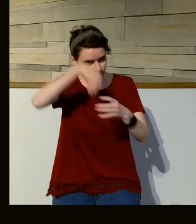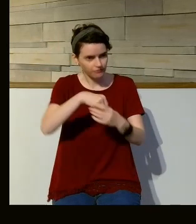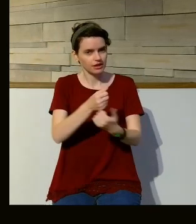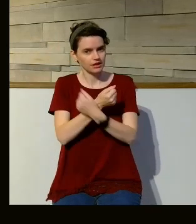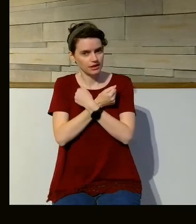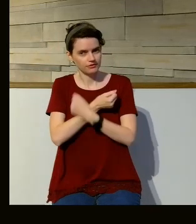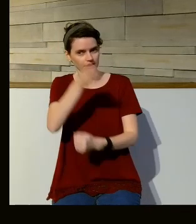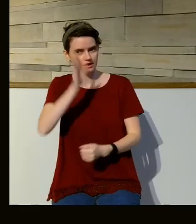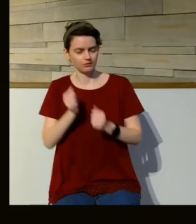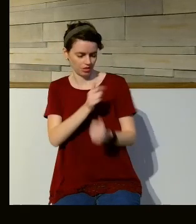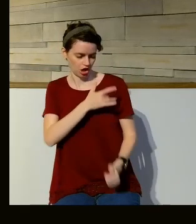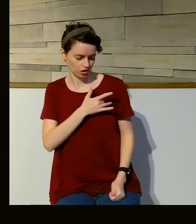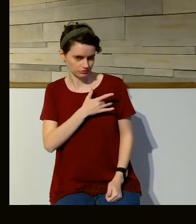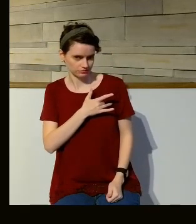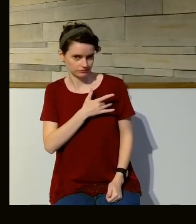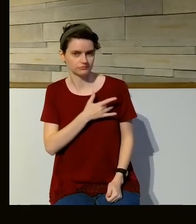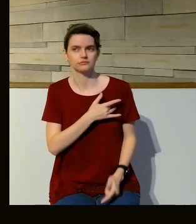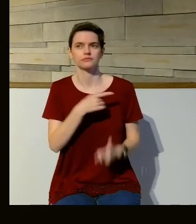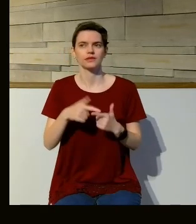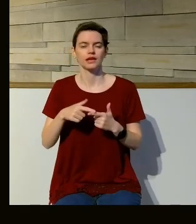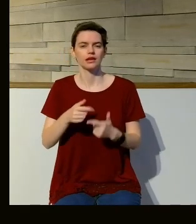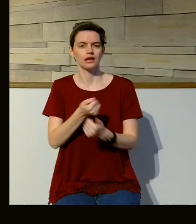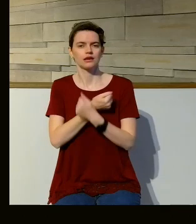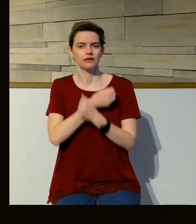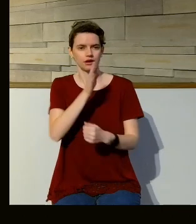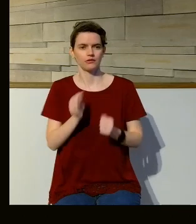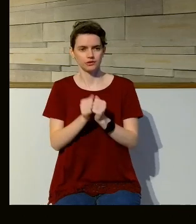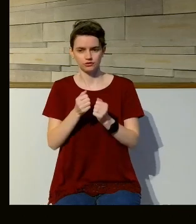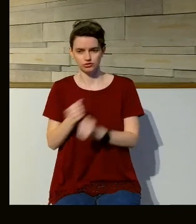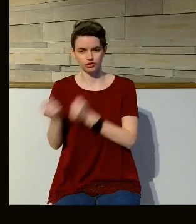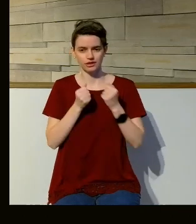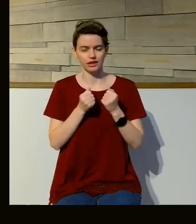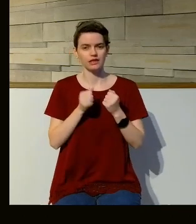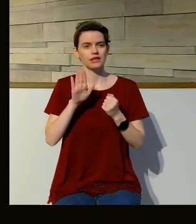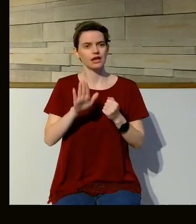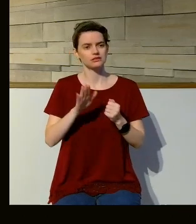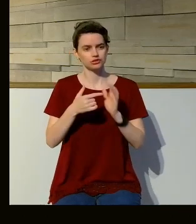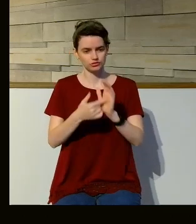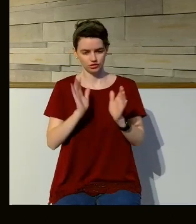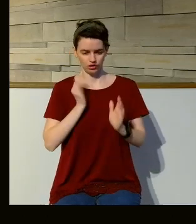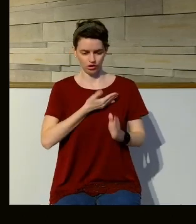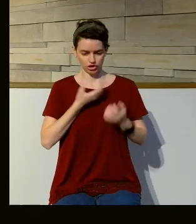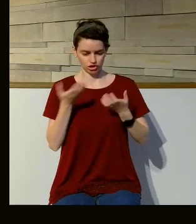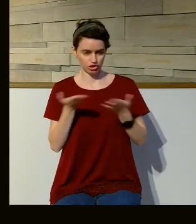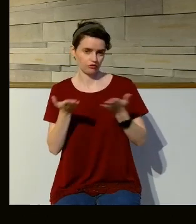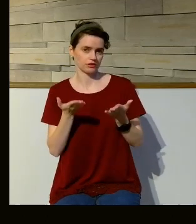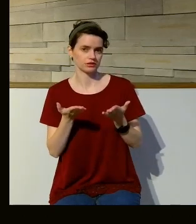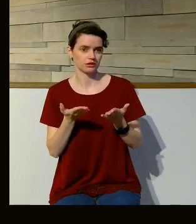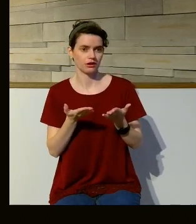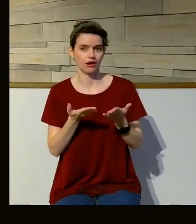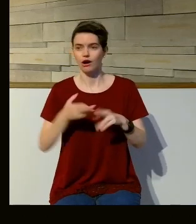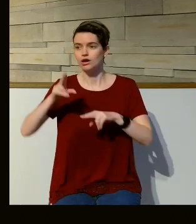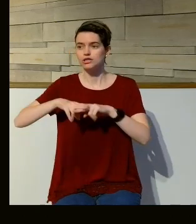loving God with the heart. And then he says to love God with your strength, and this would be indicative of our service towards God. You know, we pull out